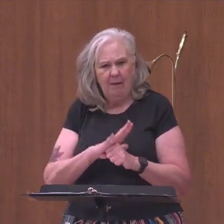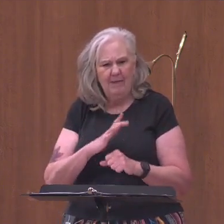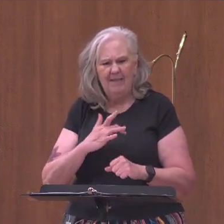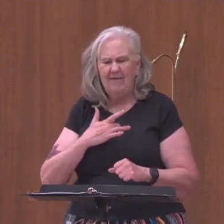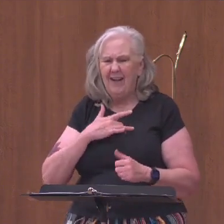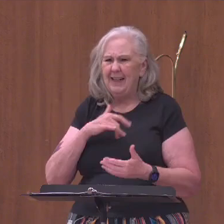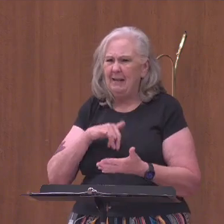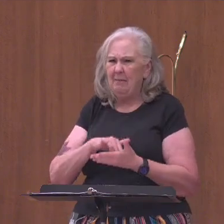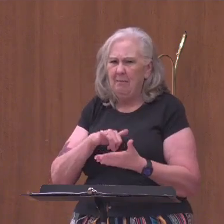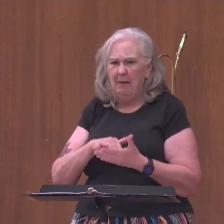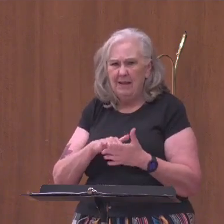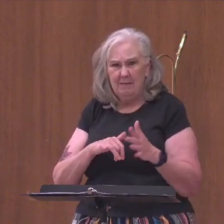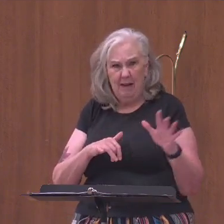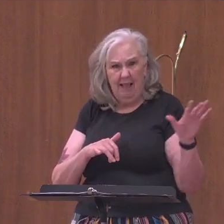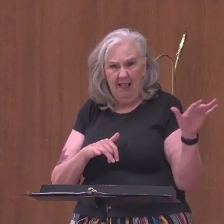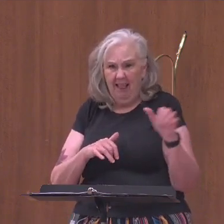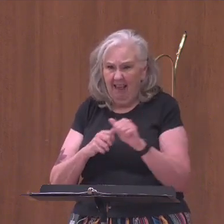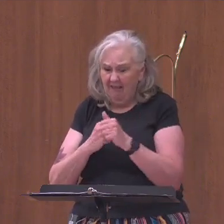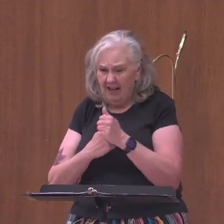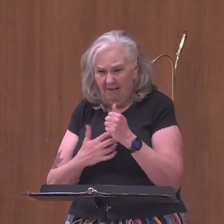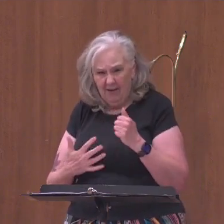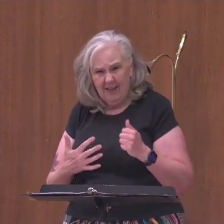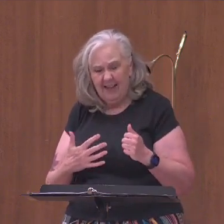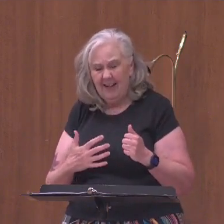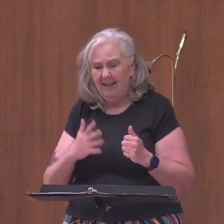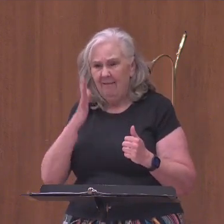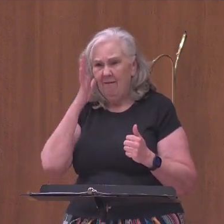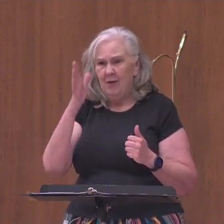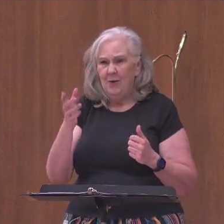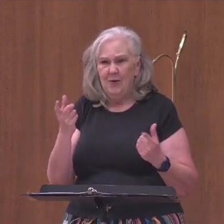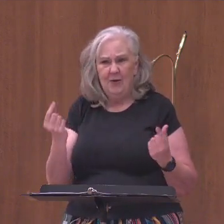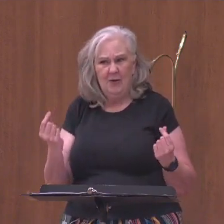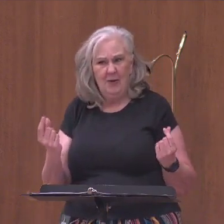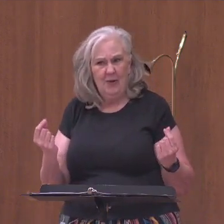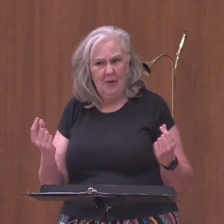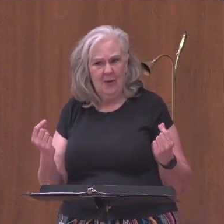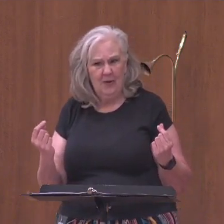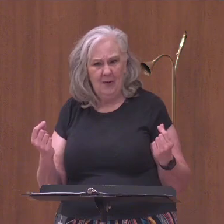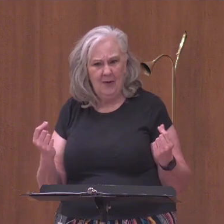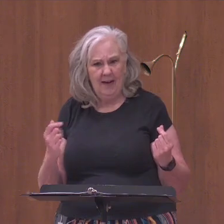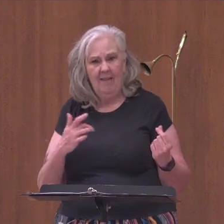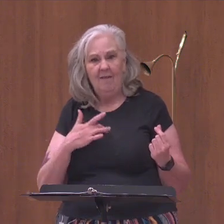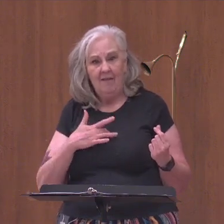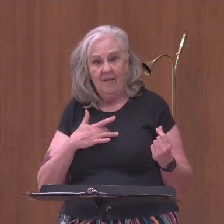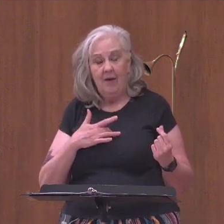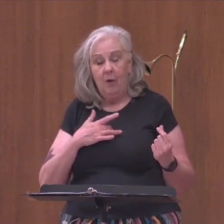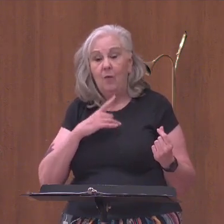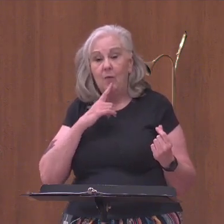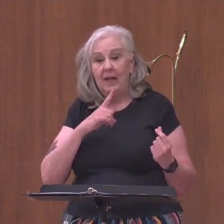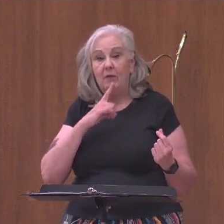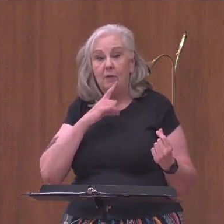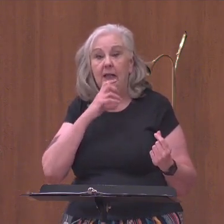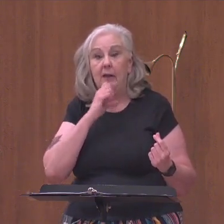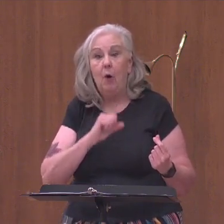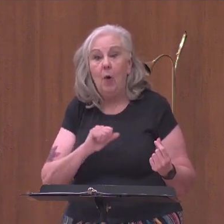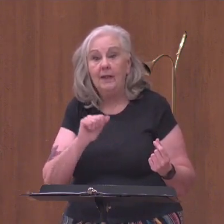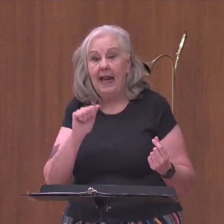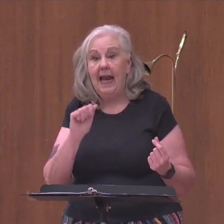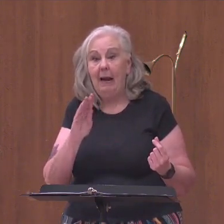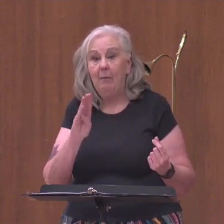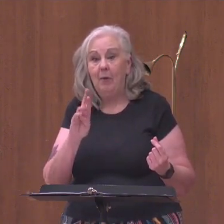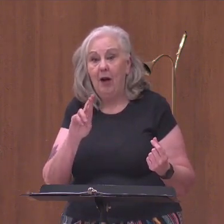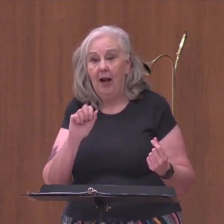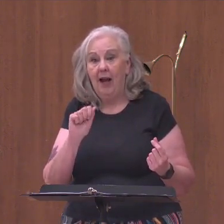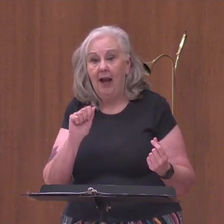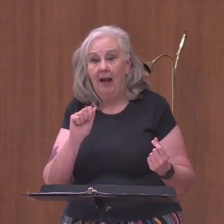everything. The future was unclear, and he was getting really, really old. Maybe he